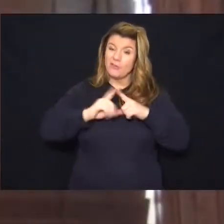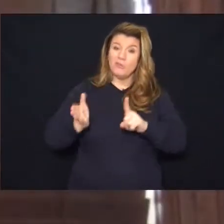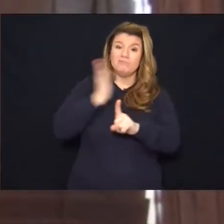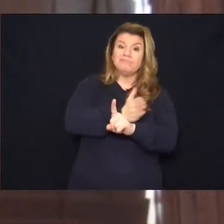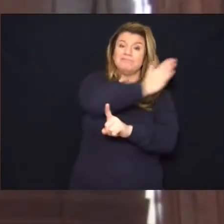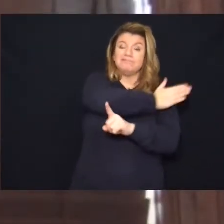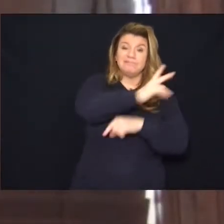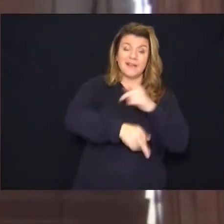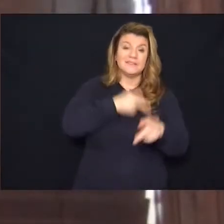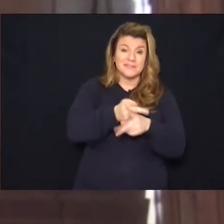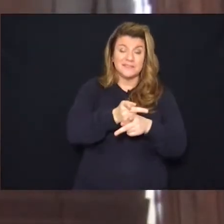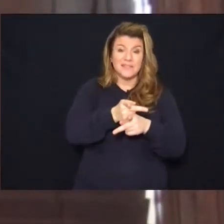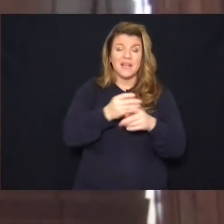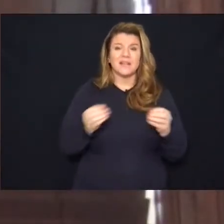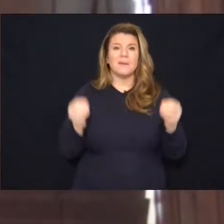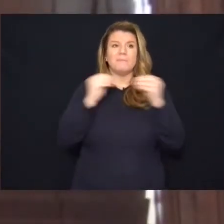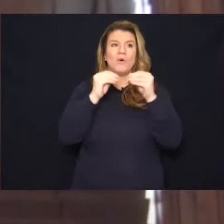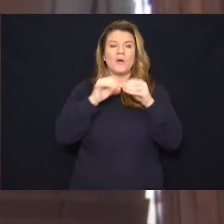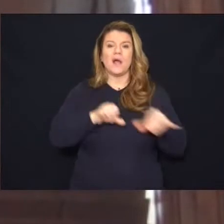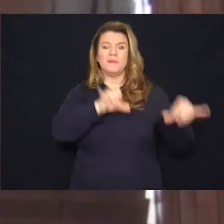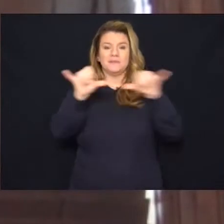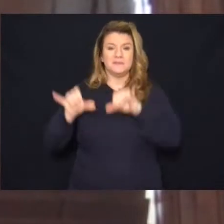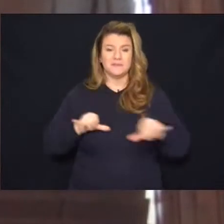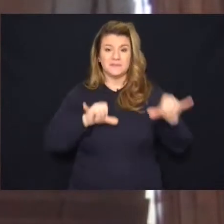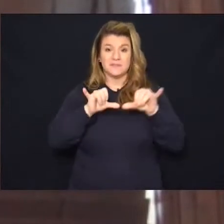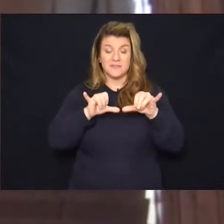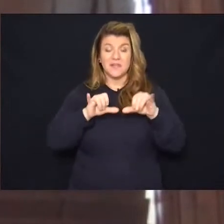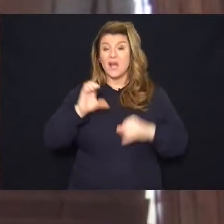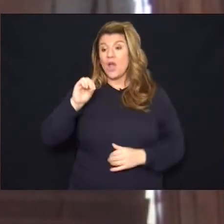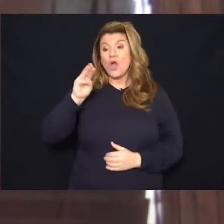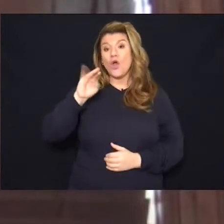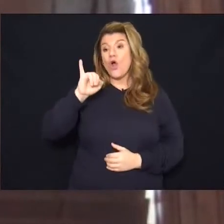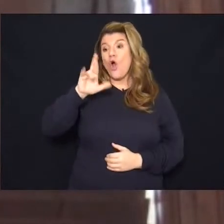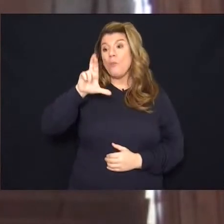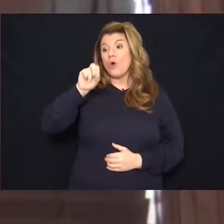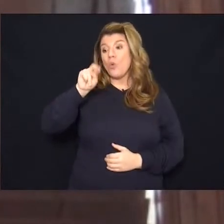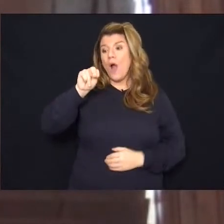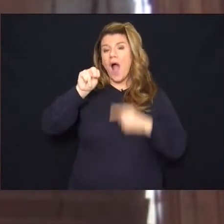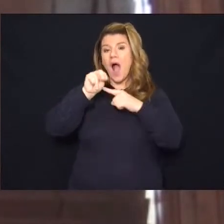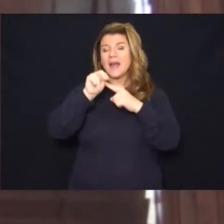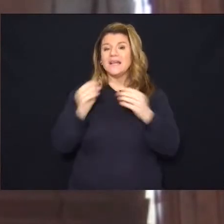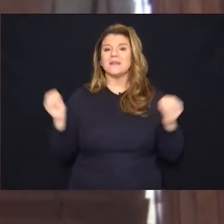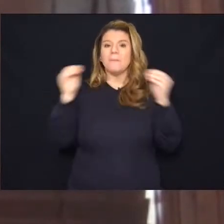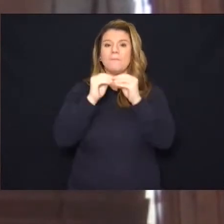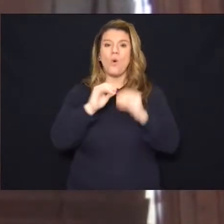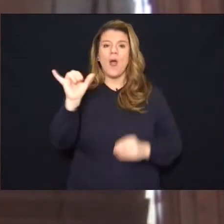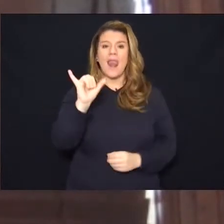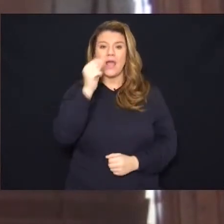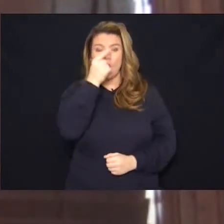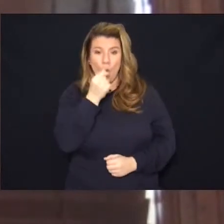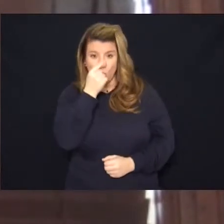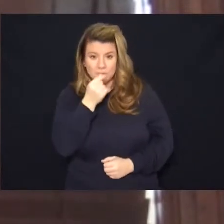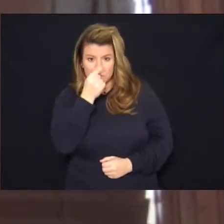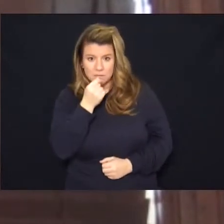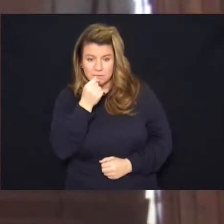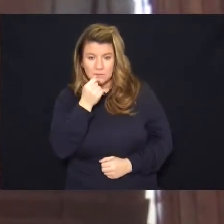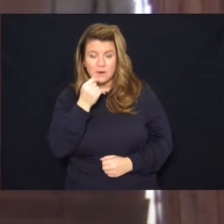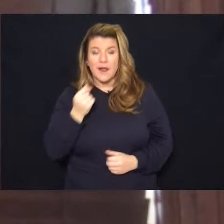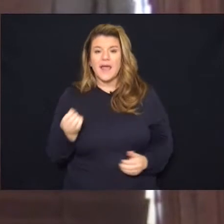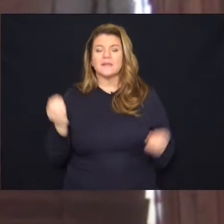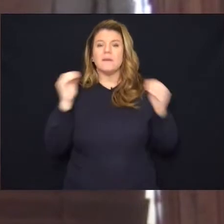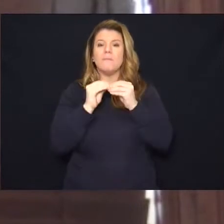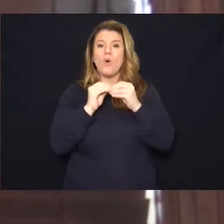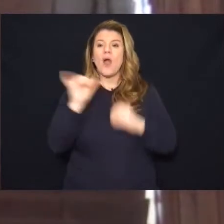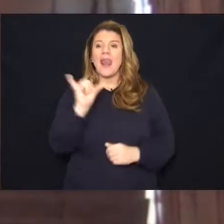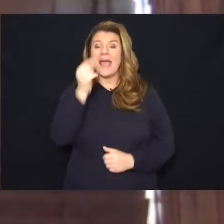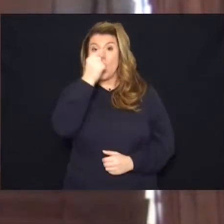COVID-19 as far as the most common symptoms. And Omicron really is more like a cold. And it's particularly more like a cold to people that